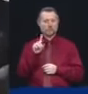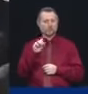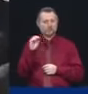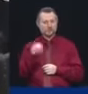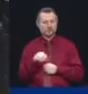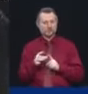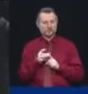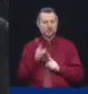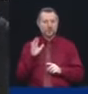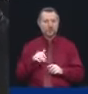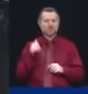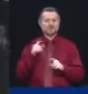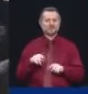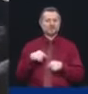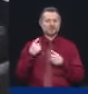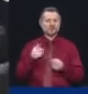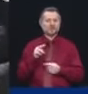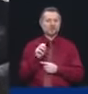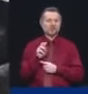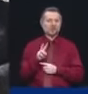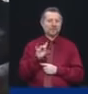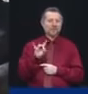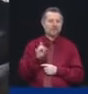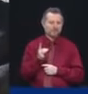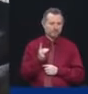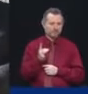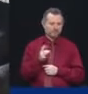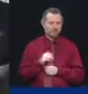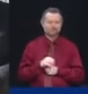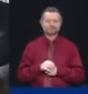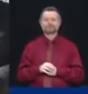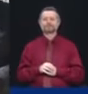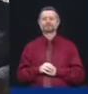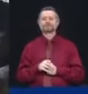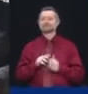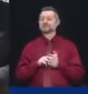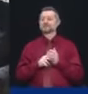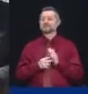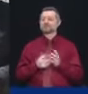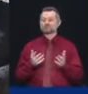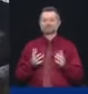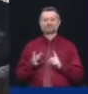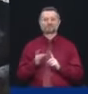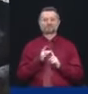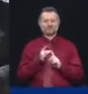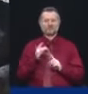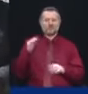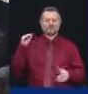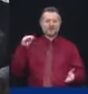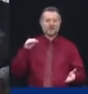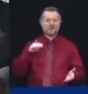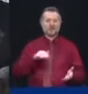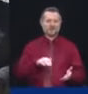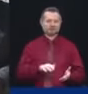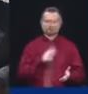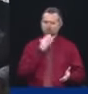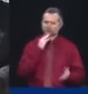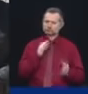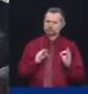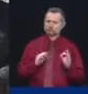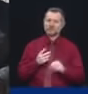level since November 8th. So the positivity is going down.